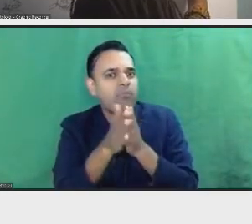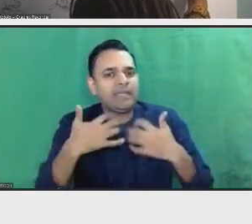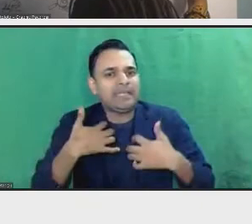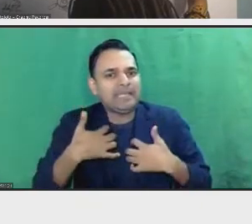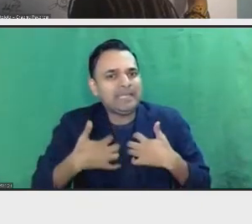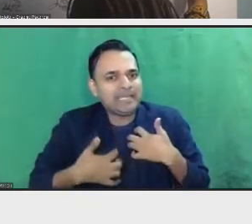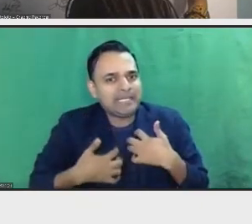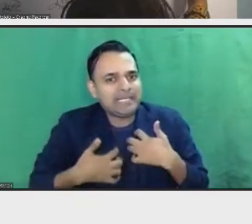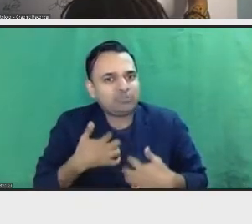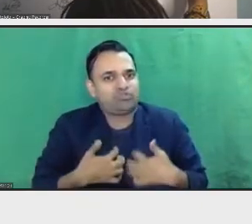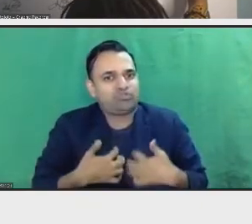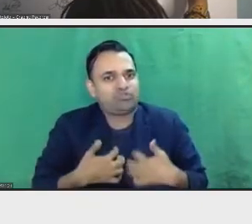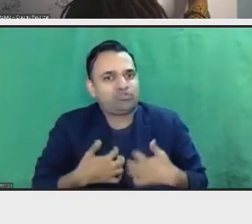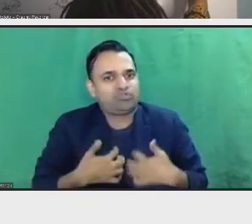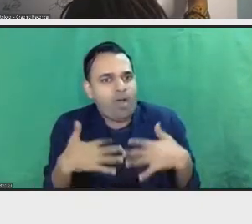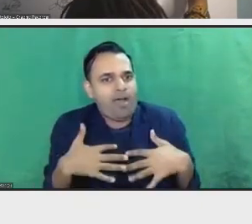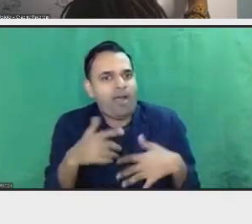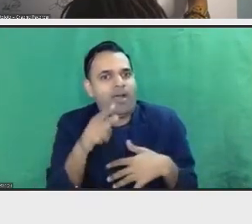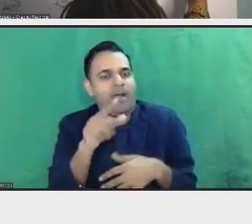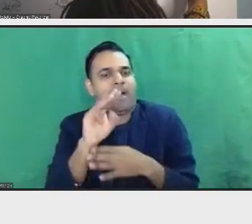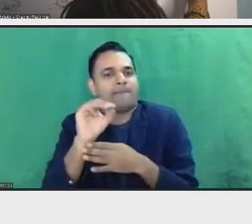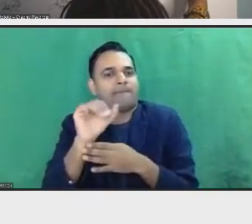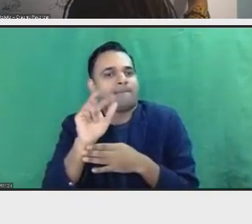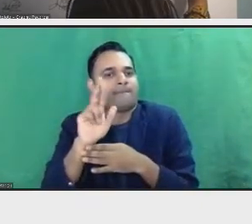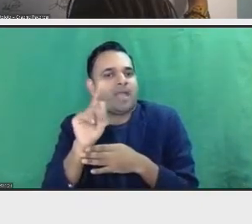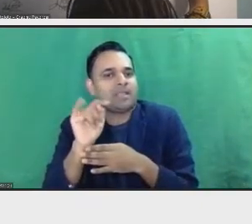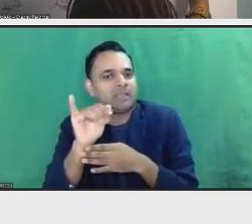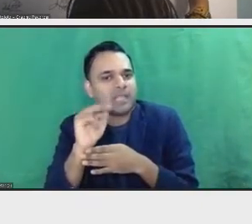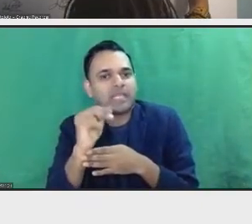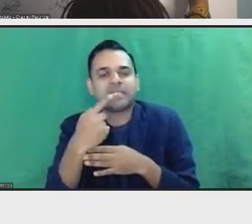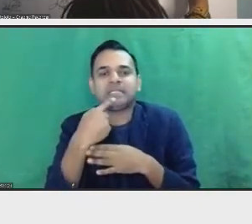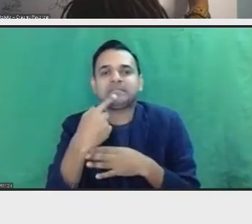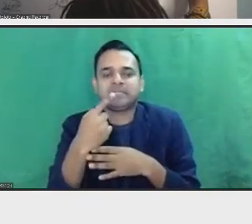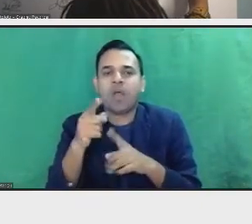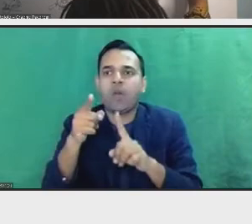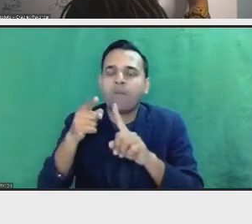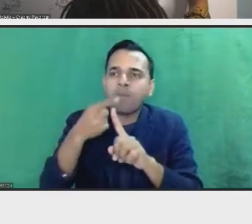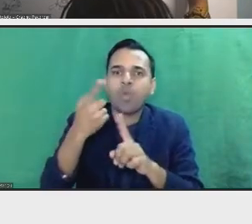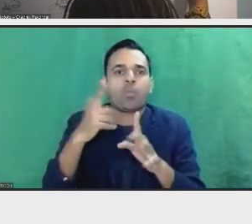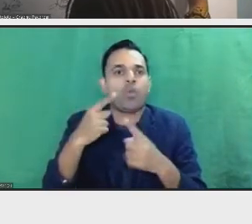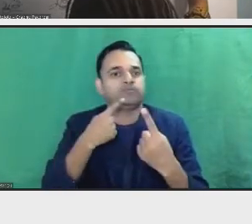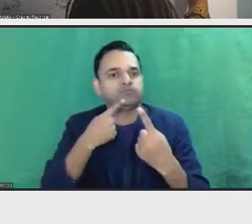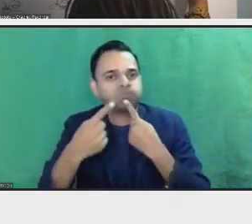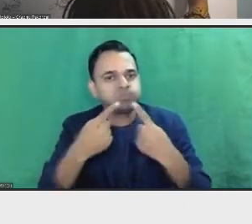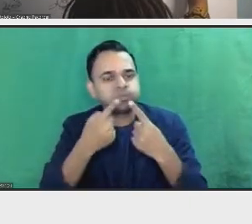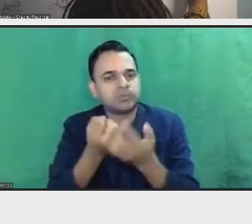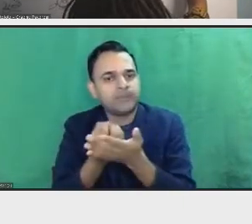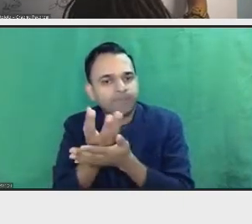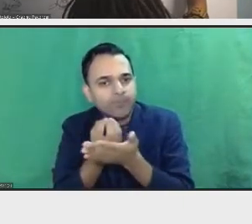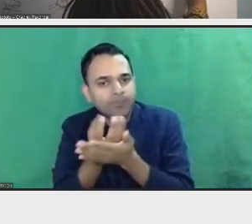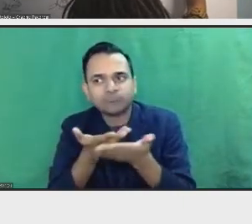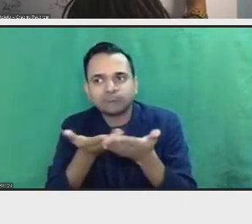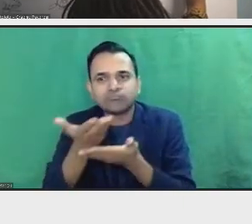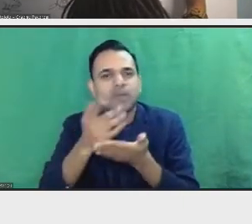important discussion and discernment, but it is not enough. The cultural aspect behind all these obstacles and obstructions is